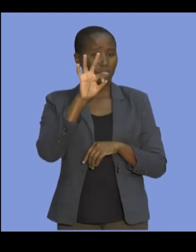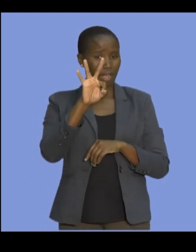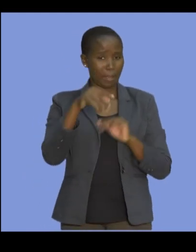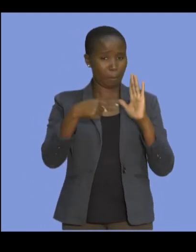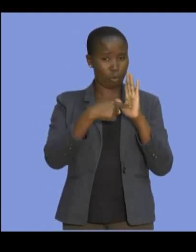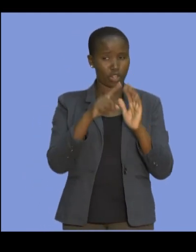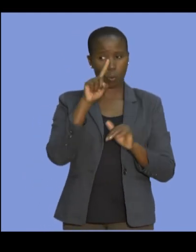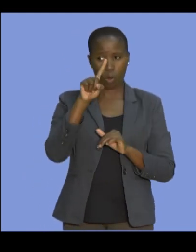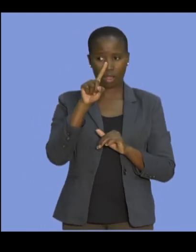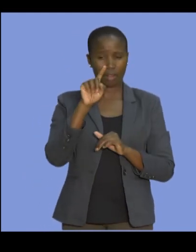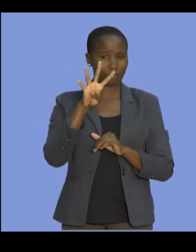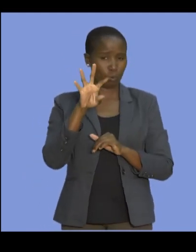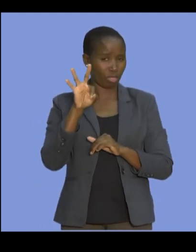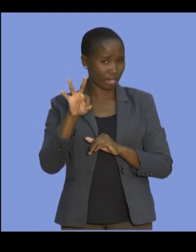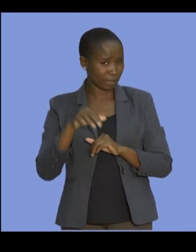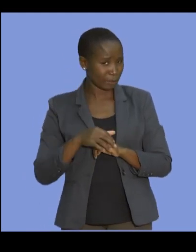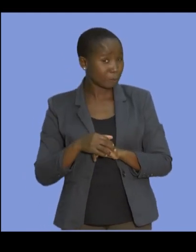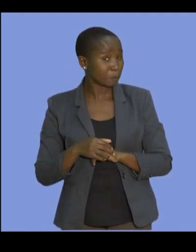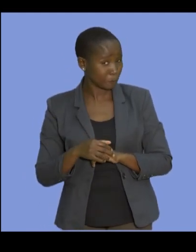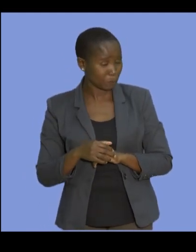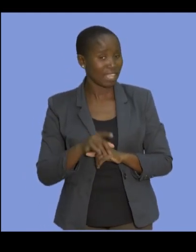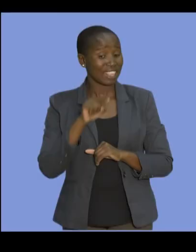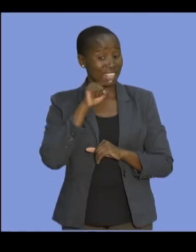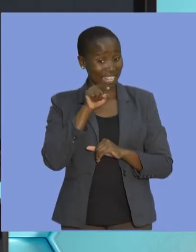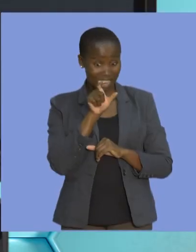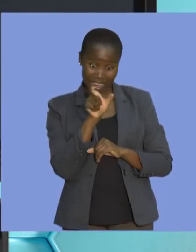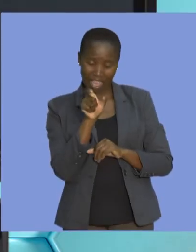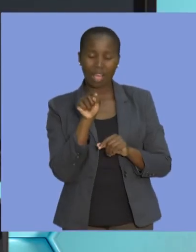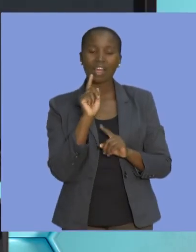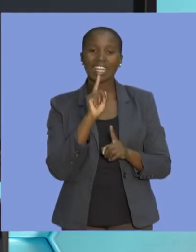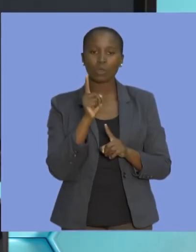3.143. That's the standard deviation.